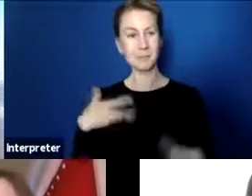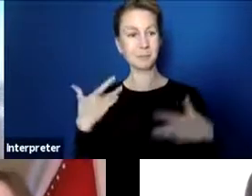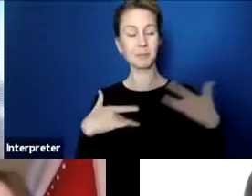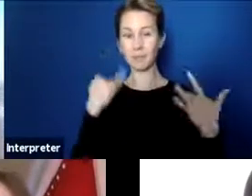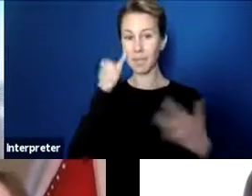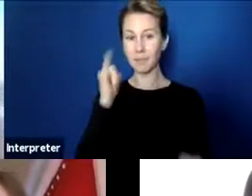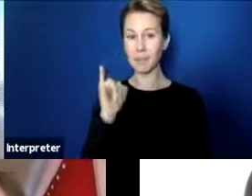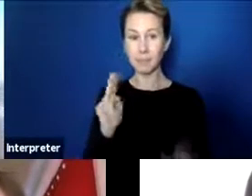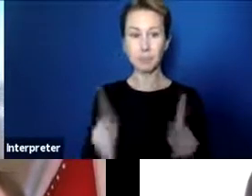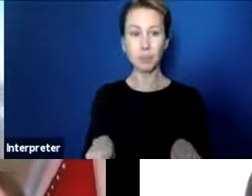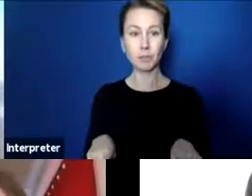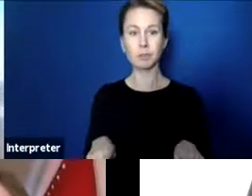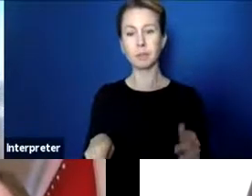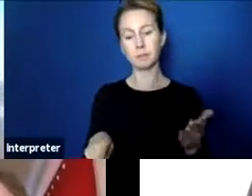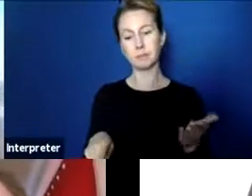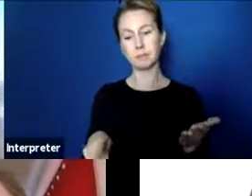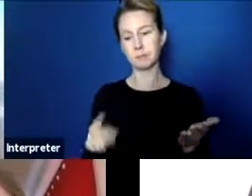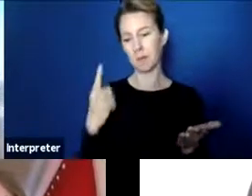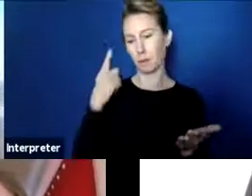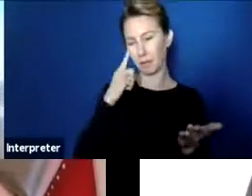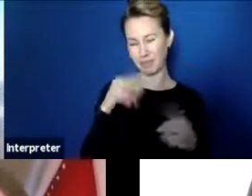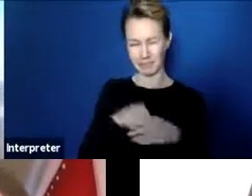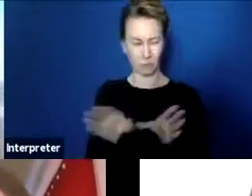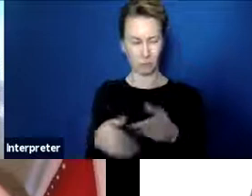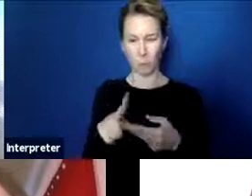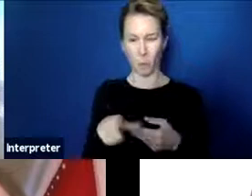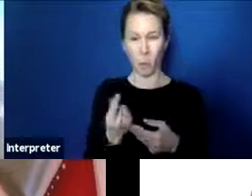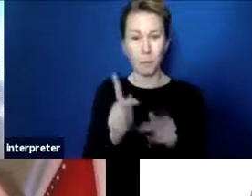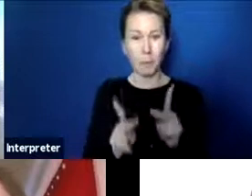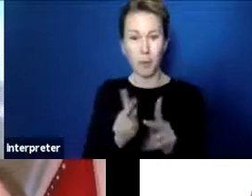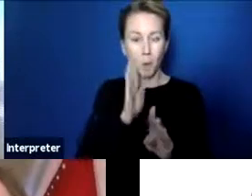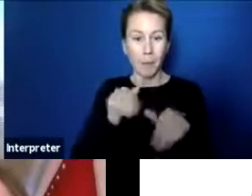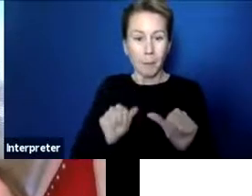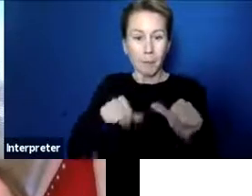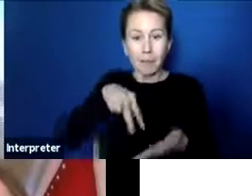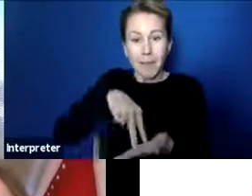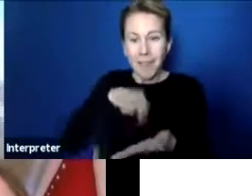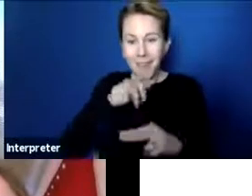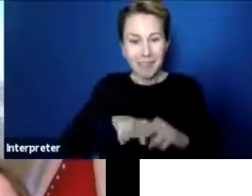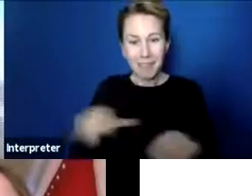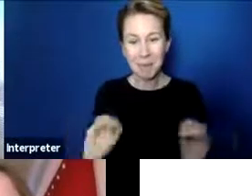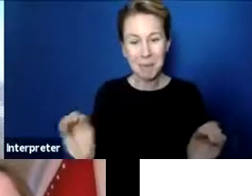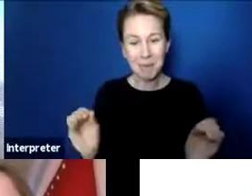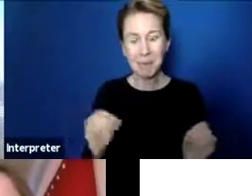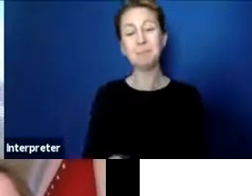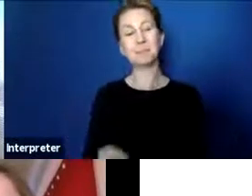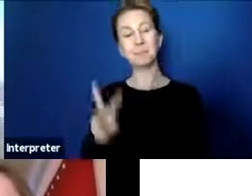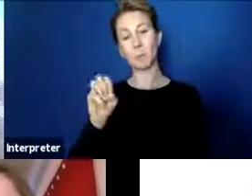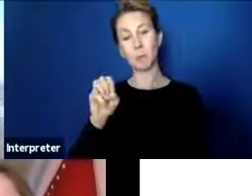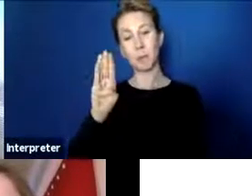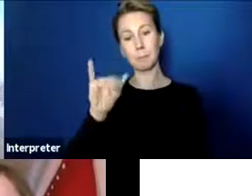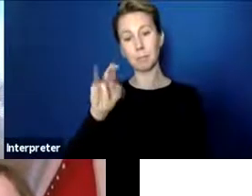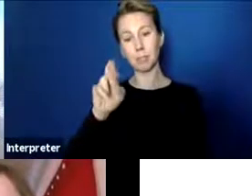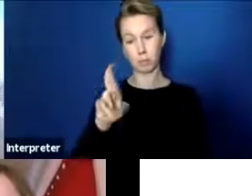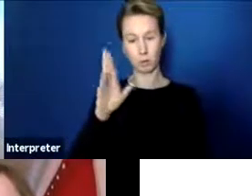in. But we have attendees from all over the country, all the way from California to New York, so that's really